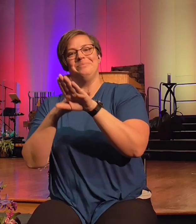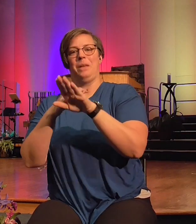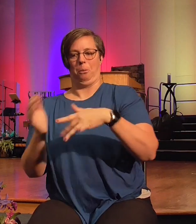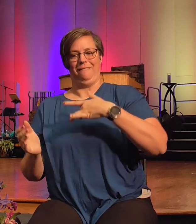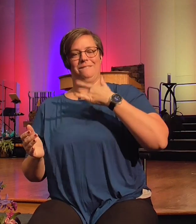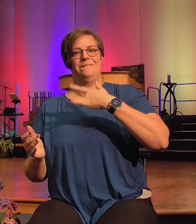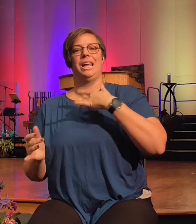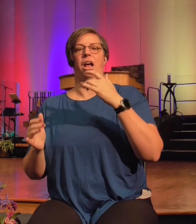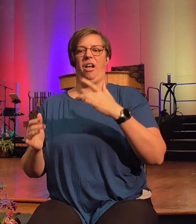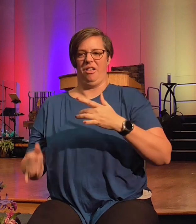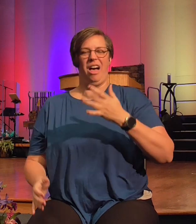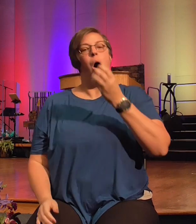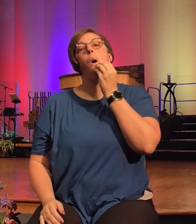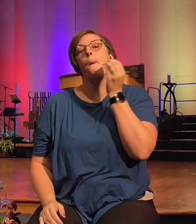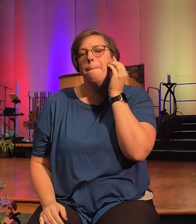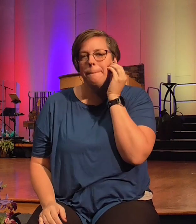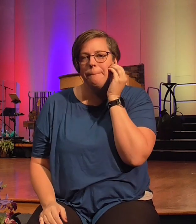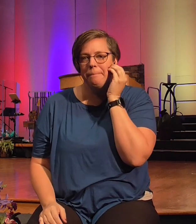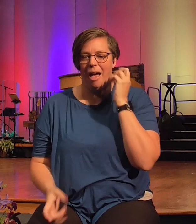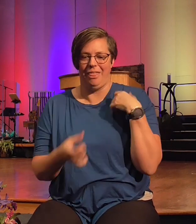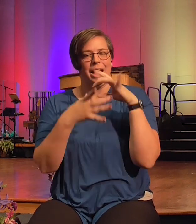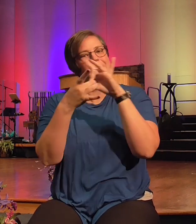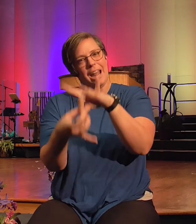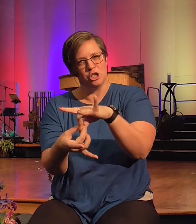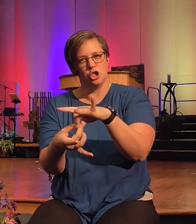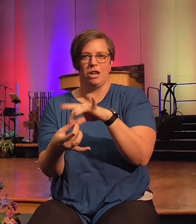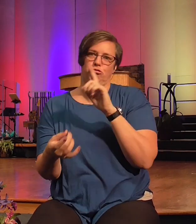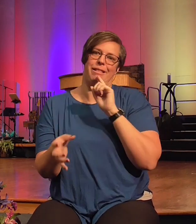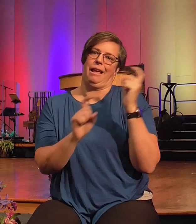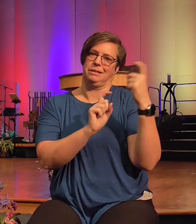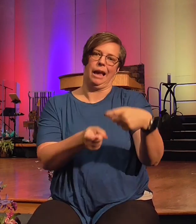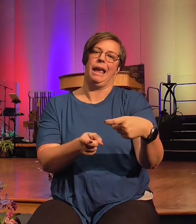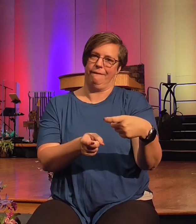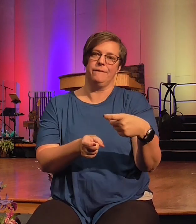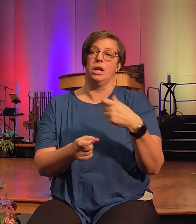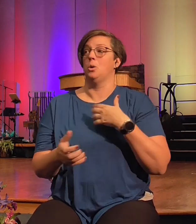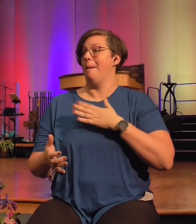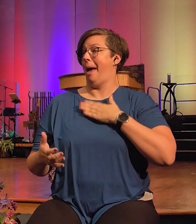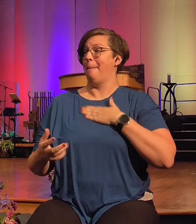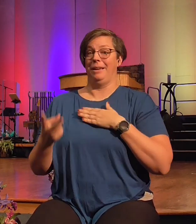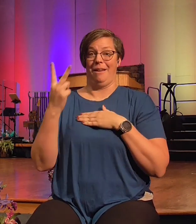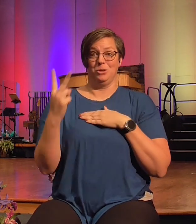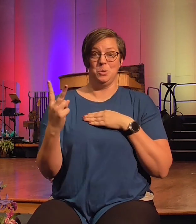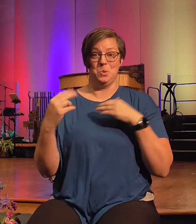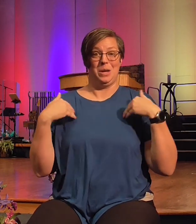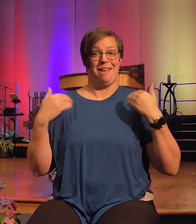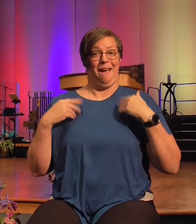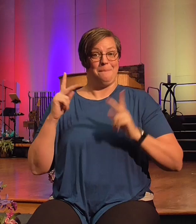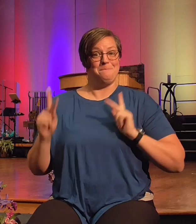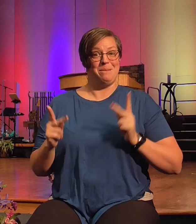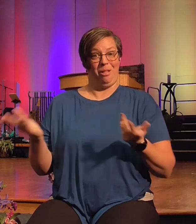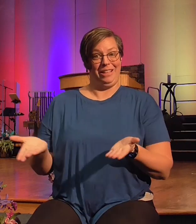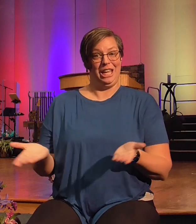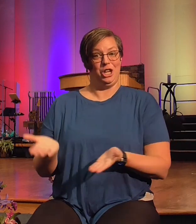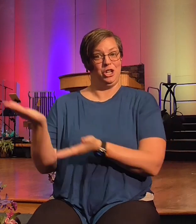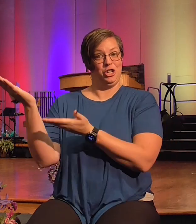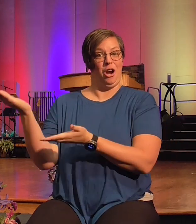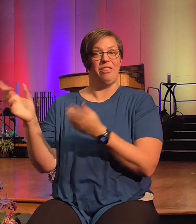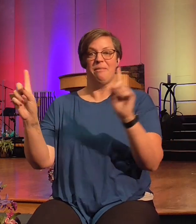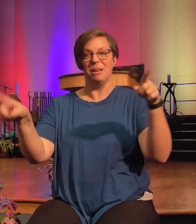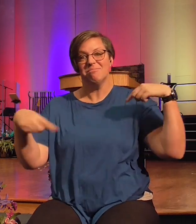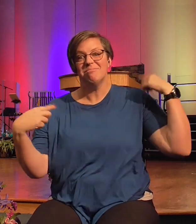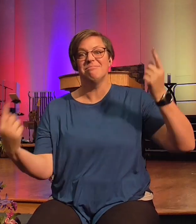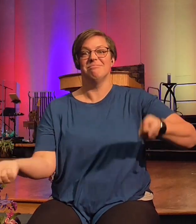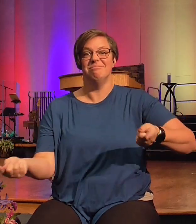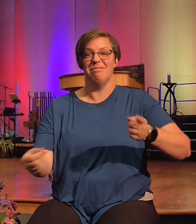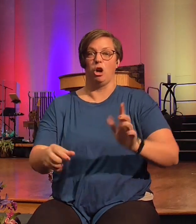sense of home and that sense of connection, it's a great gift. And I'm happy to have two young people here with me today who have been doing that for a long